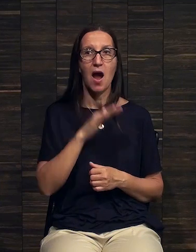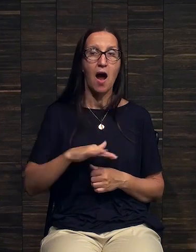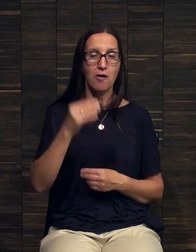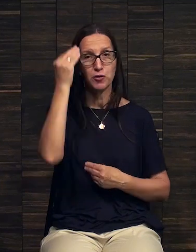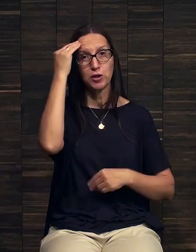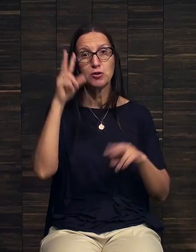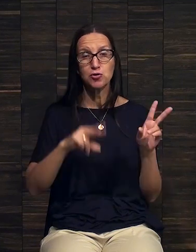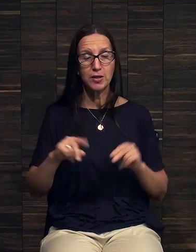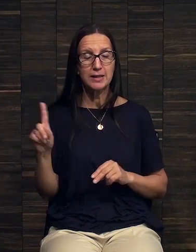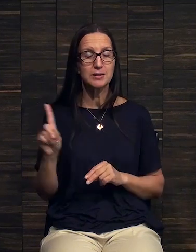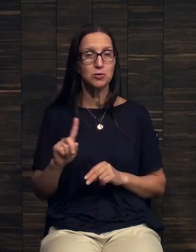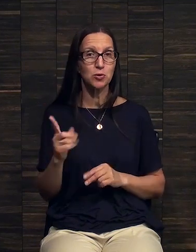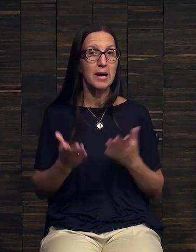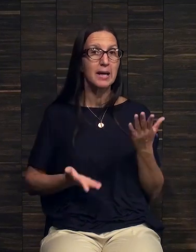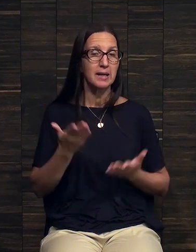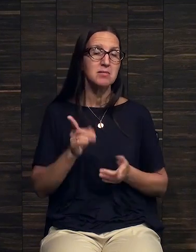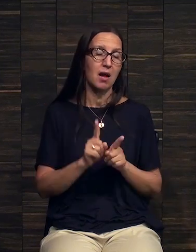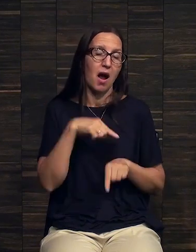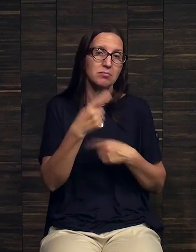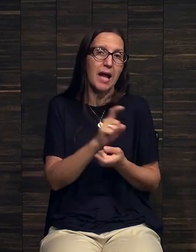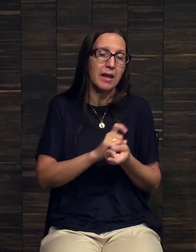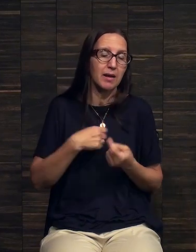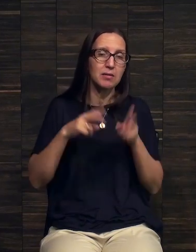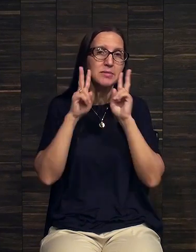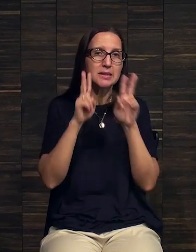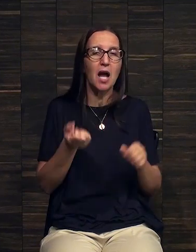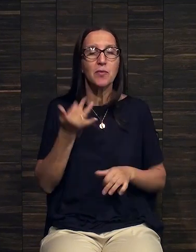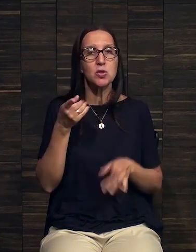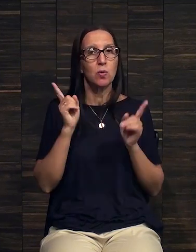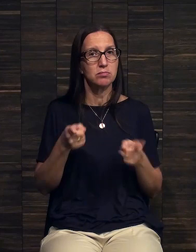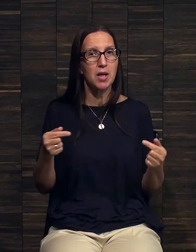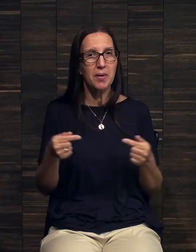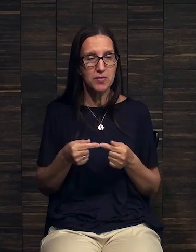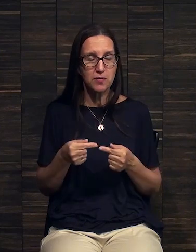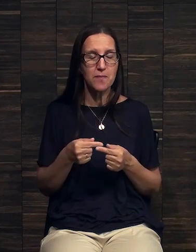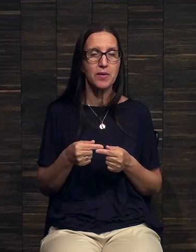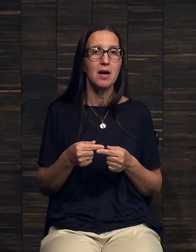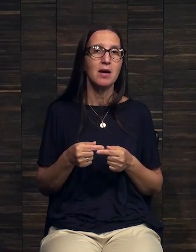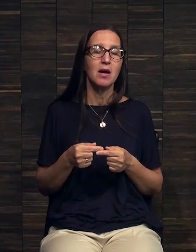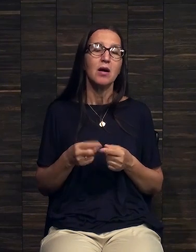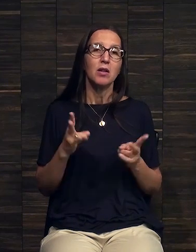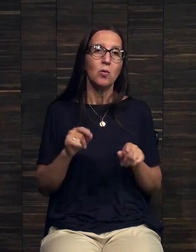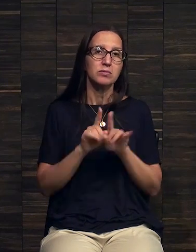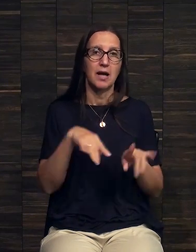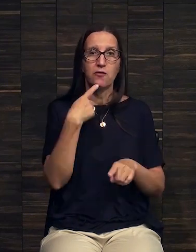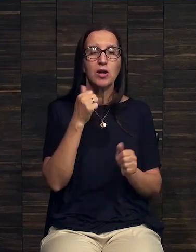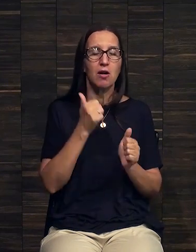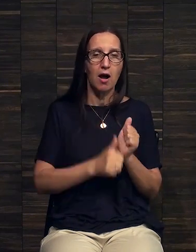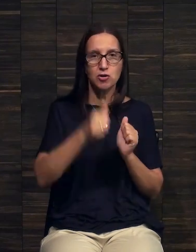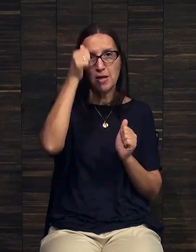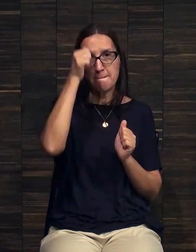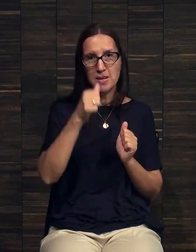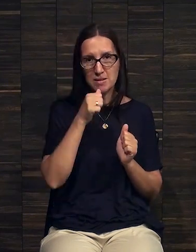Northern Africa. And it is believed, there is a legend, I don't know whether it's a true legend or not, that